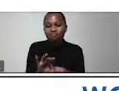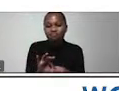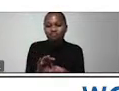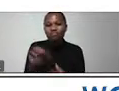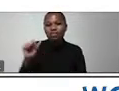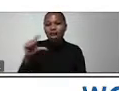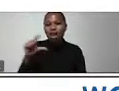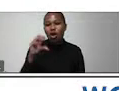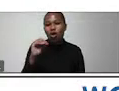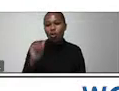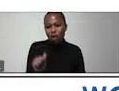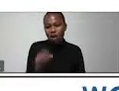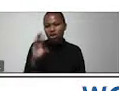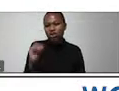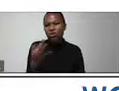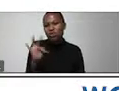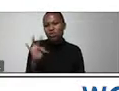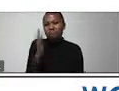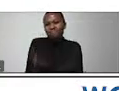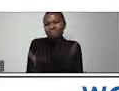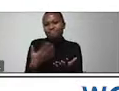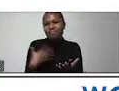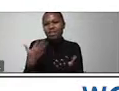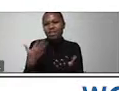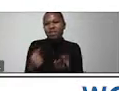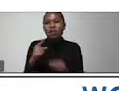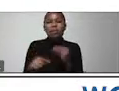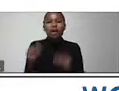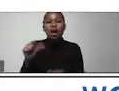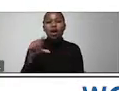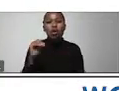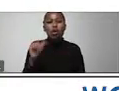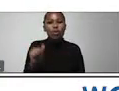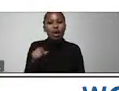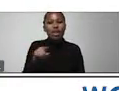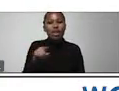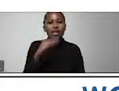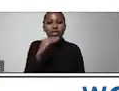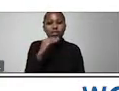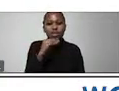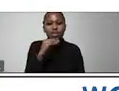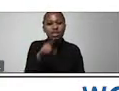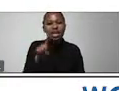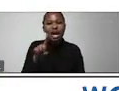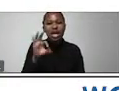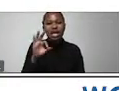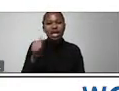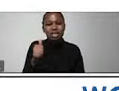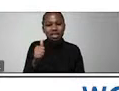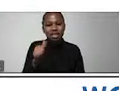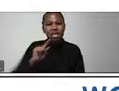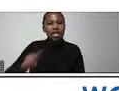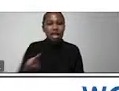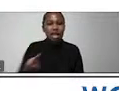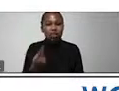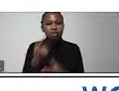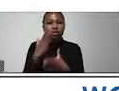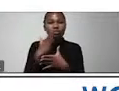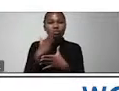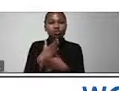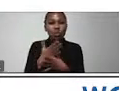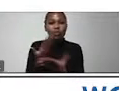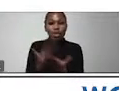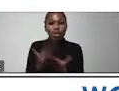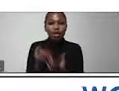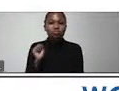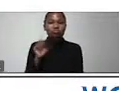AGOA. So if we actually get out of AGOA, it means that 136, you know, 1,000 jobs will be affected, you know,